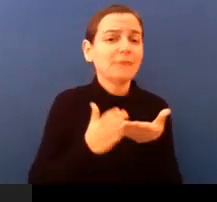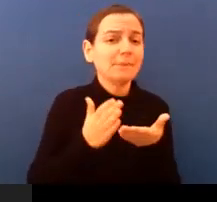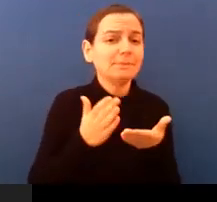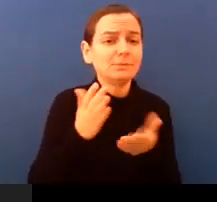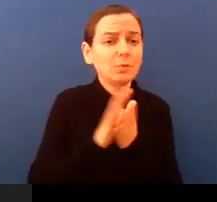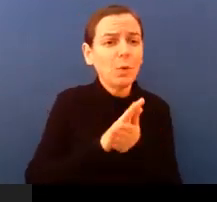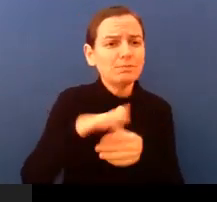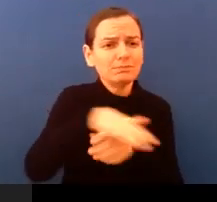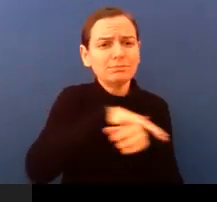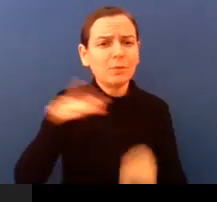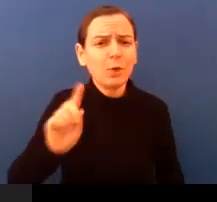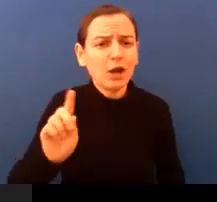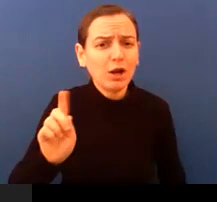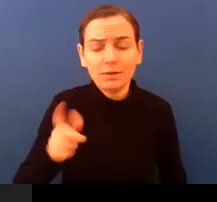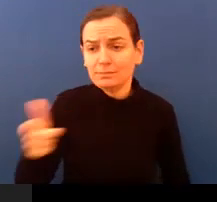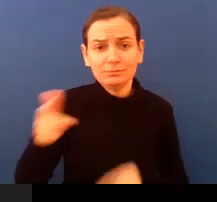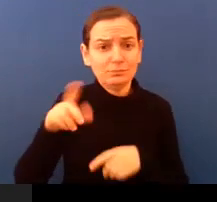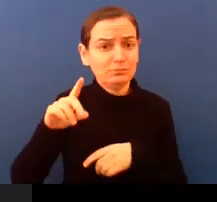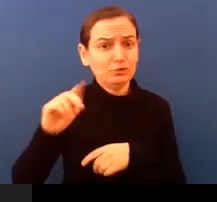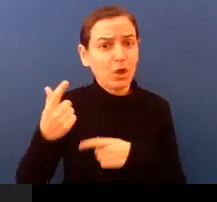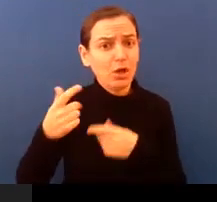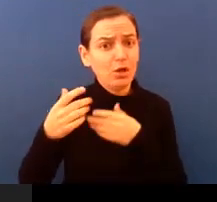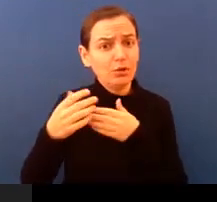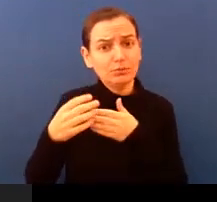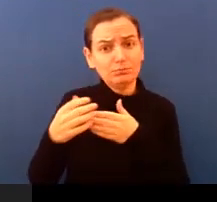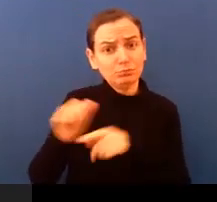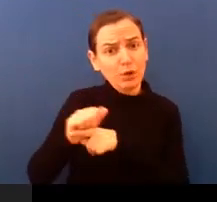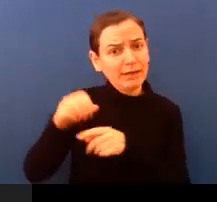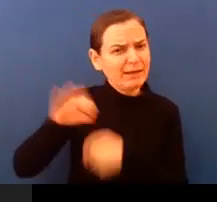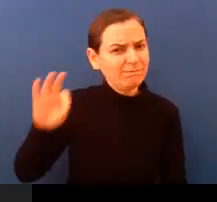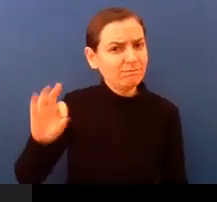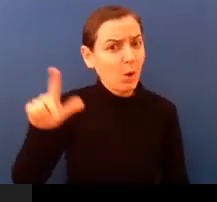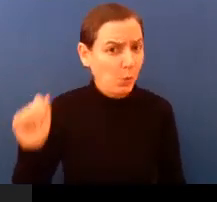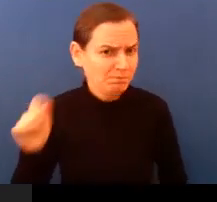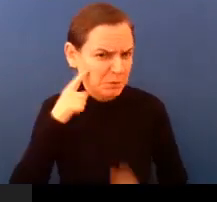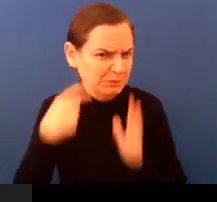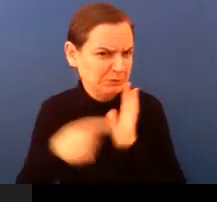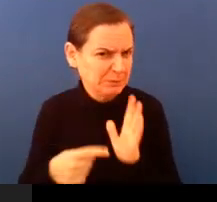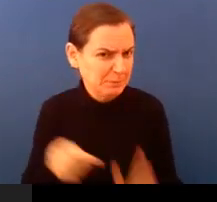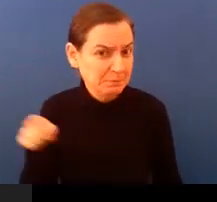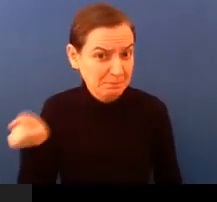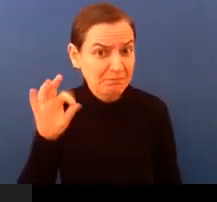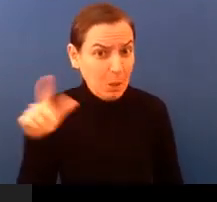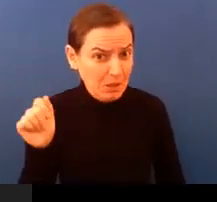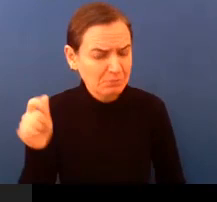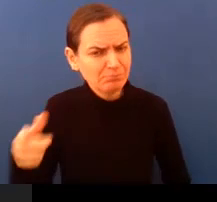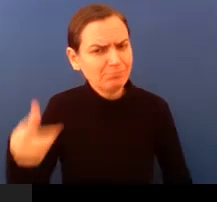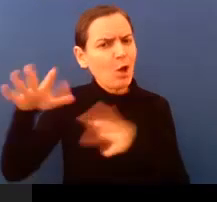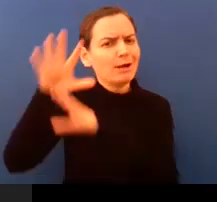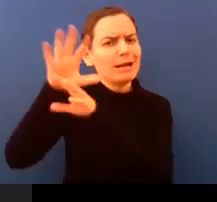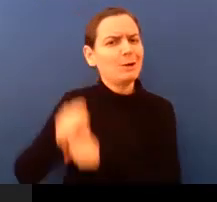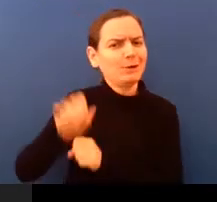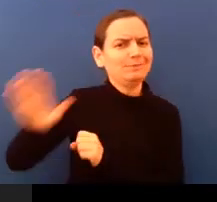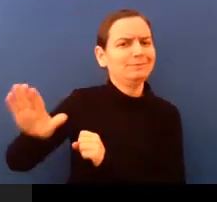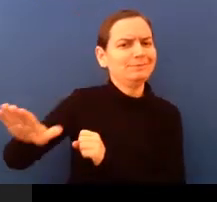winter weather up here. And so you need to adjust that, check into that. I know people have gone out to